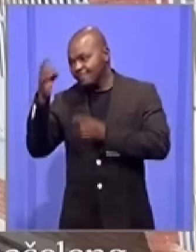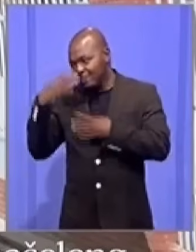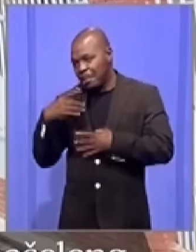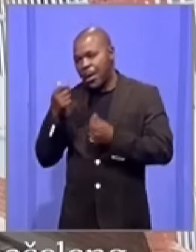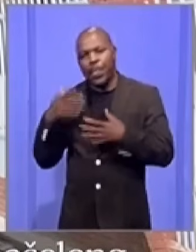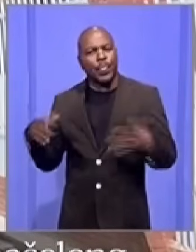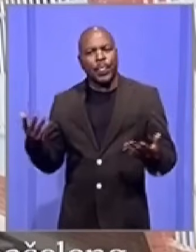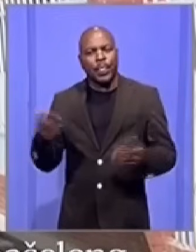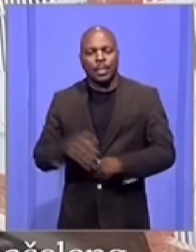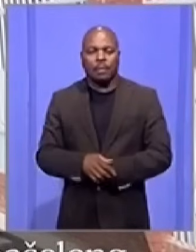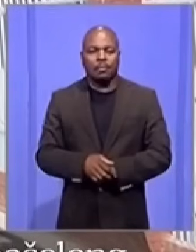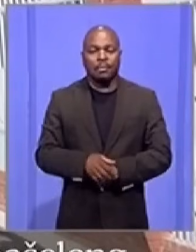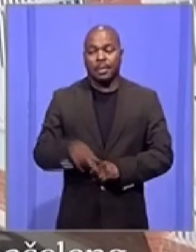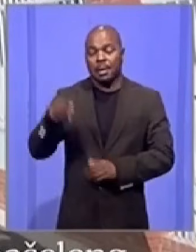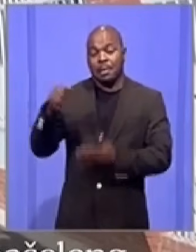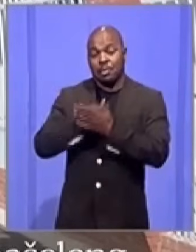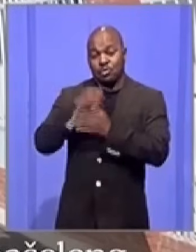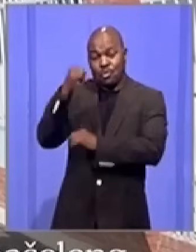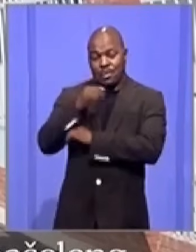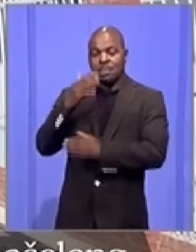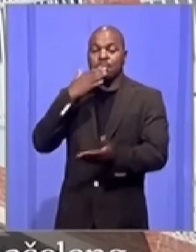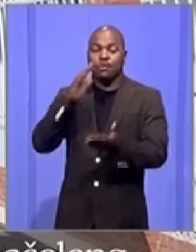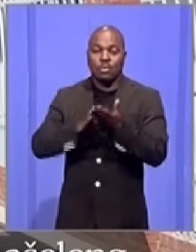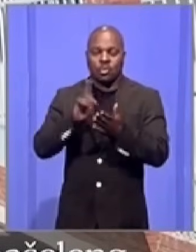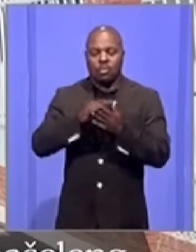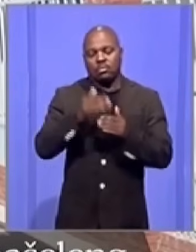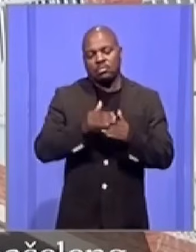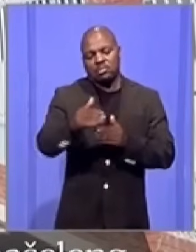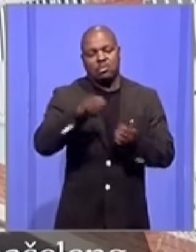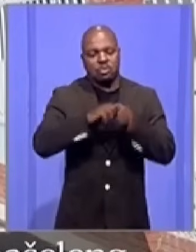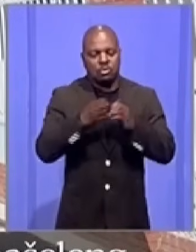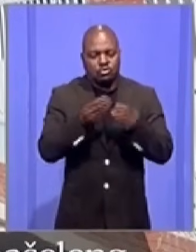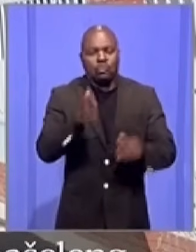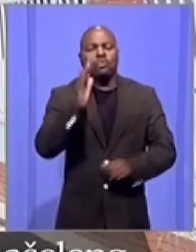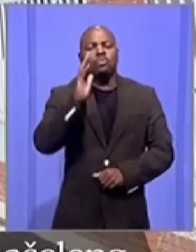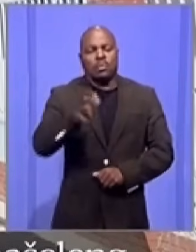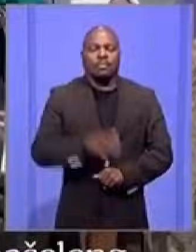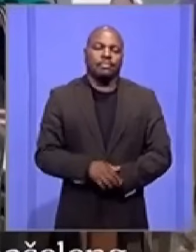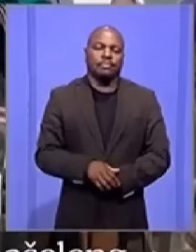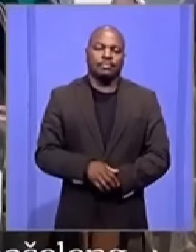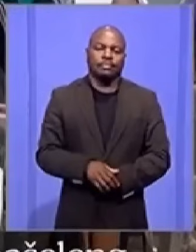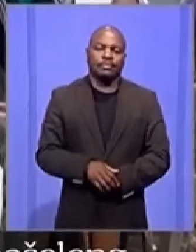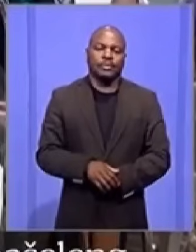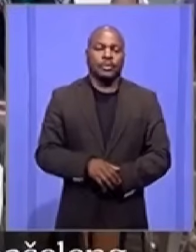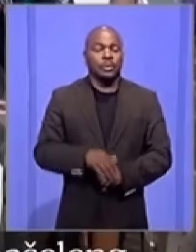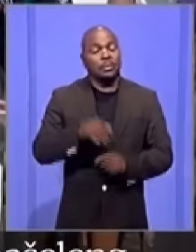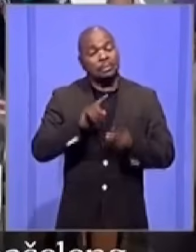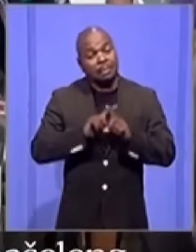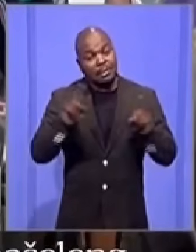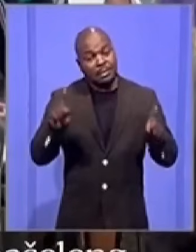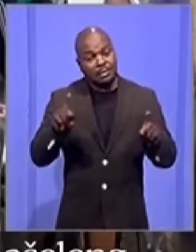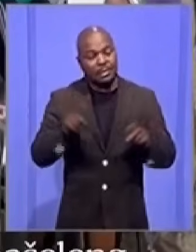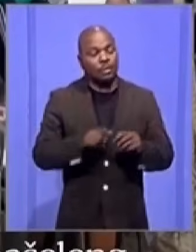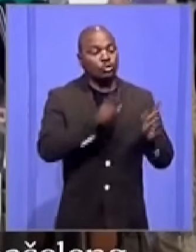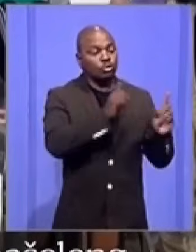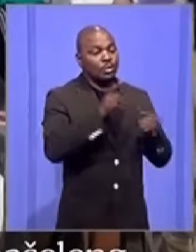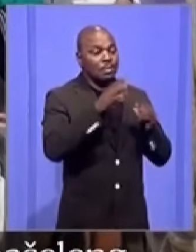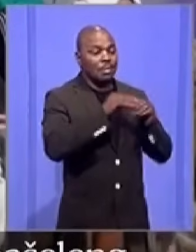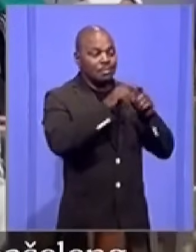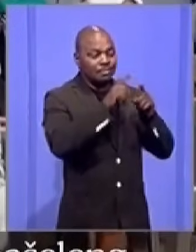go lebjalo poso kantoro e tshepišitše gore e tlo rarolola mathata ao disaete di itemogela go ona le ge go lobjalo maloko a